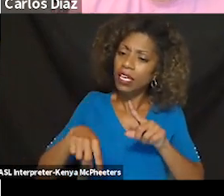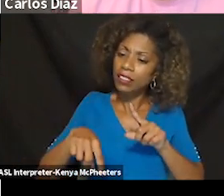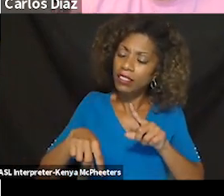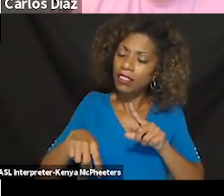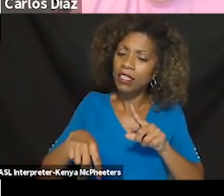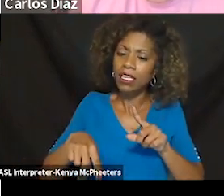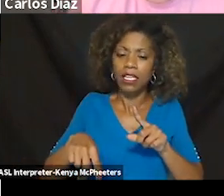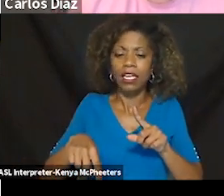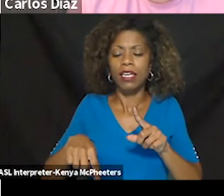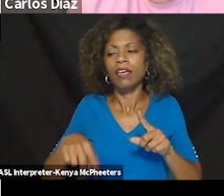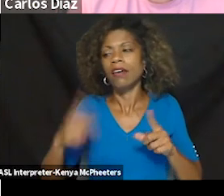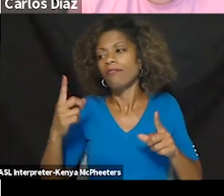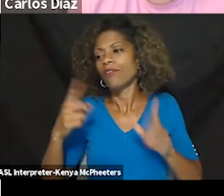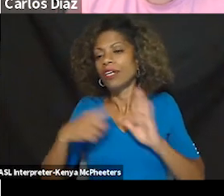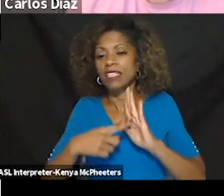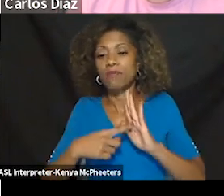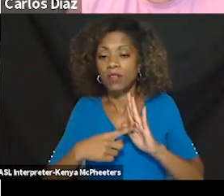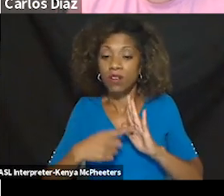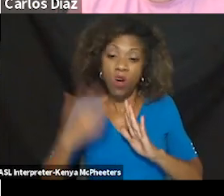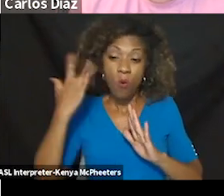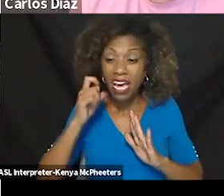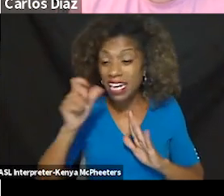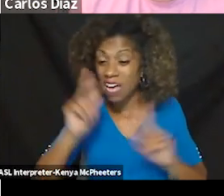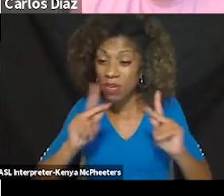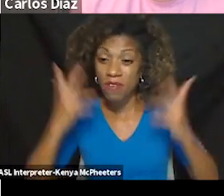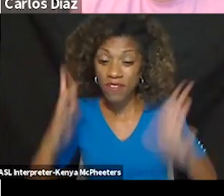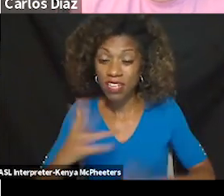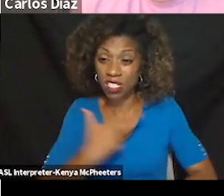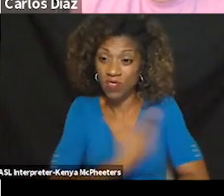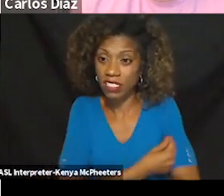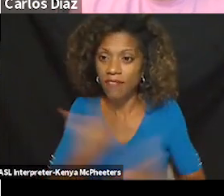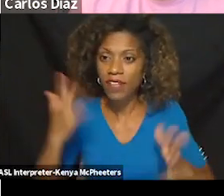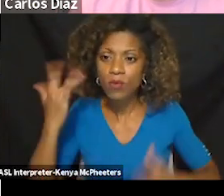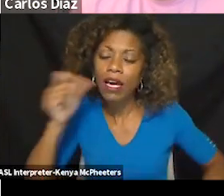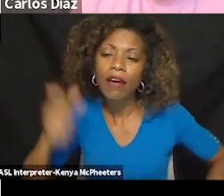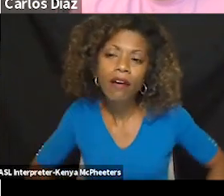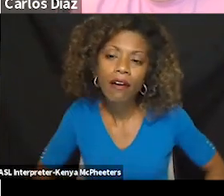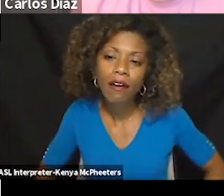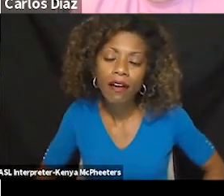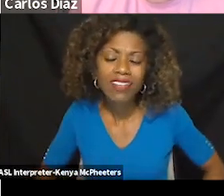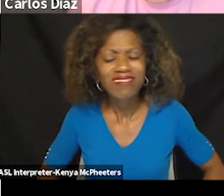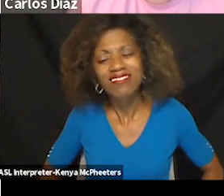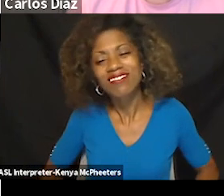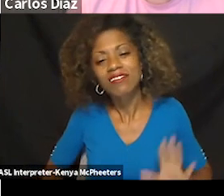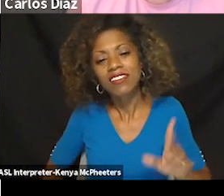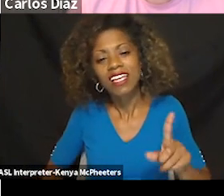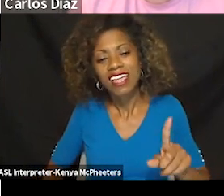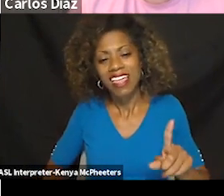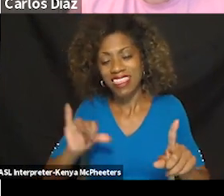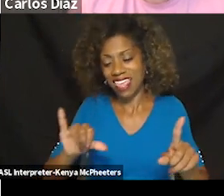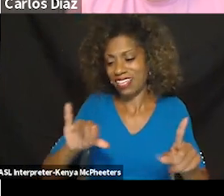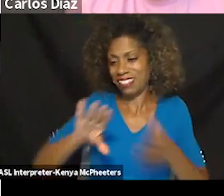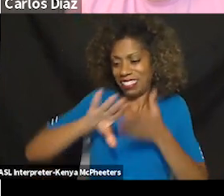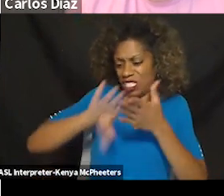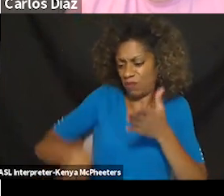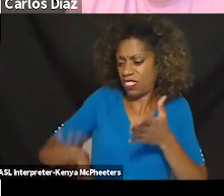yet, what we've learned is that, you know, some of these are serious concerns for them and should be treated as such. You know, we've heard from our misinformation